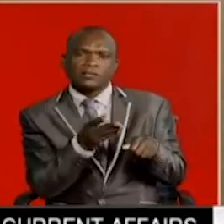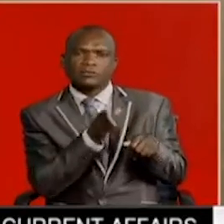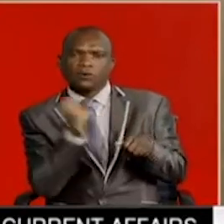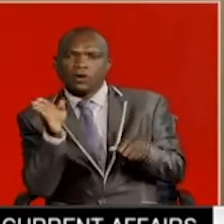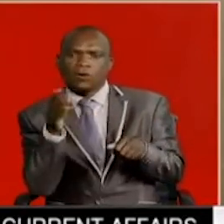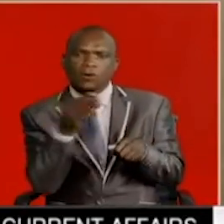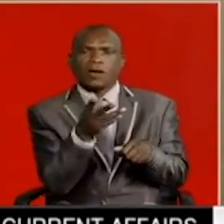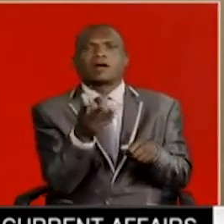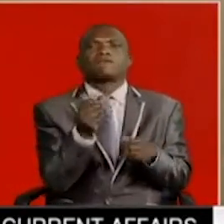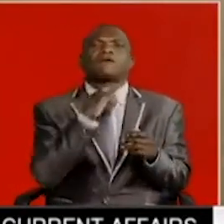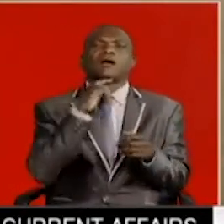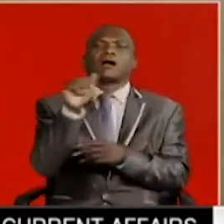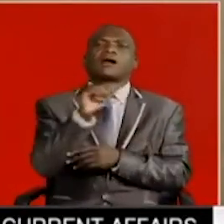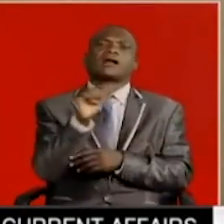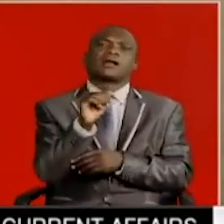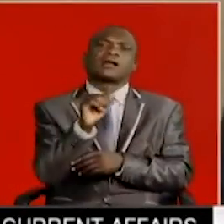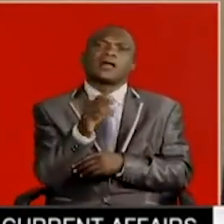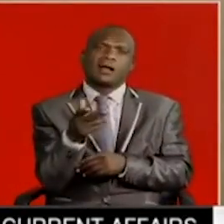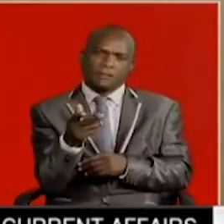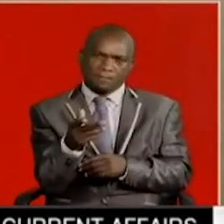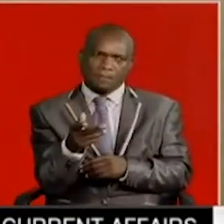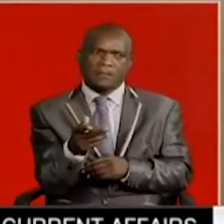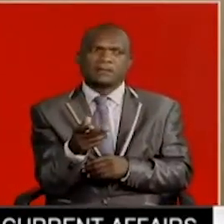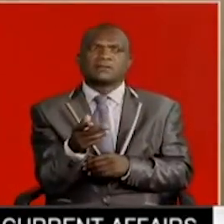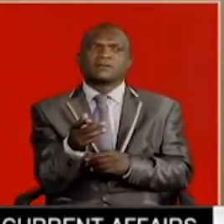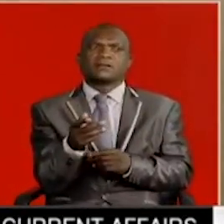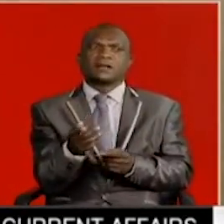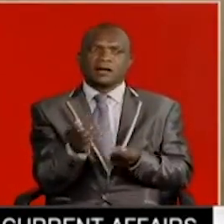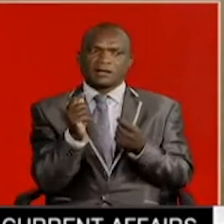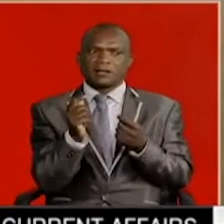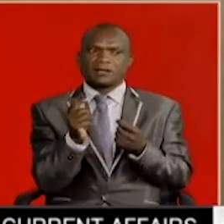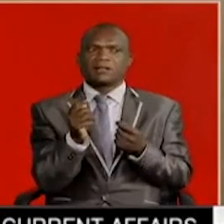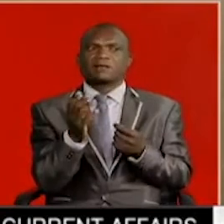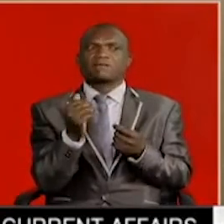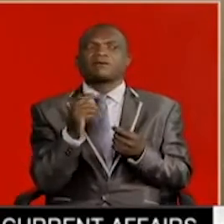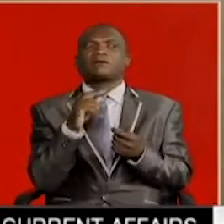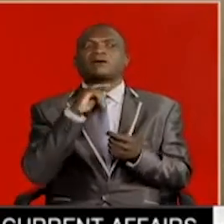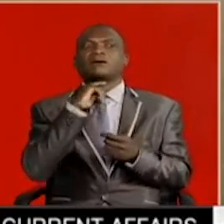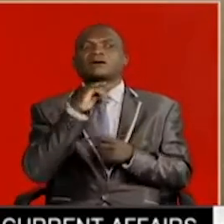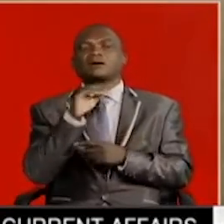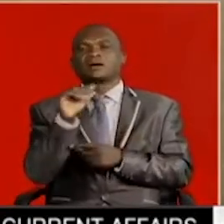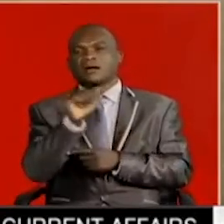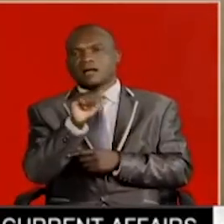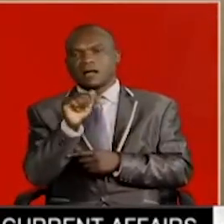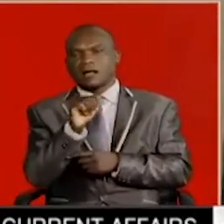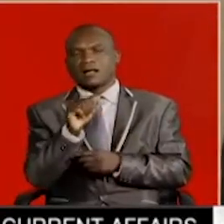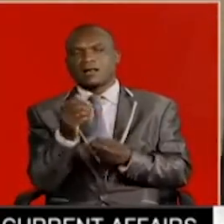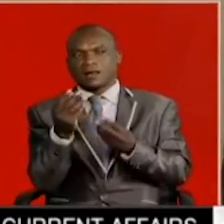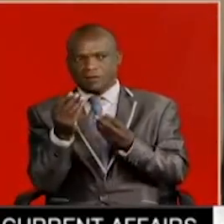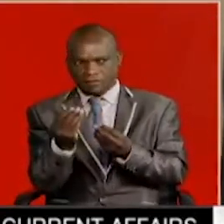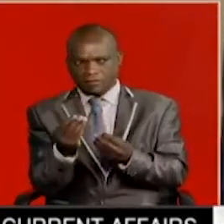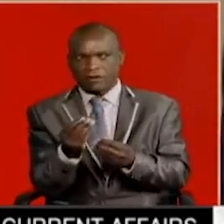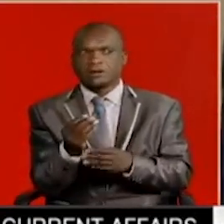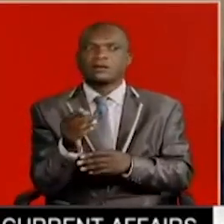presentation, and the others are for the vans, which we have now, which will be